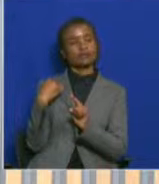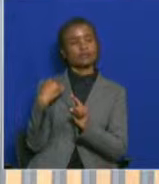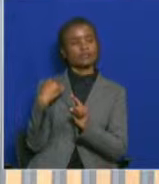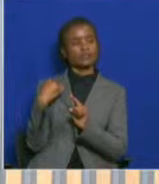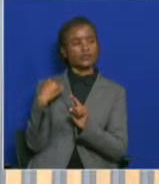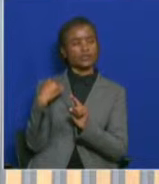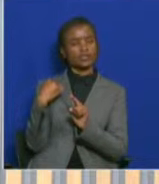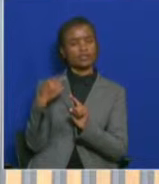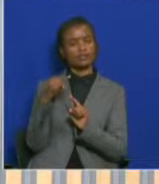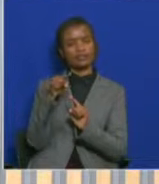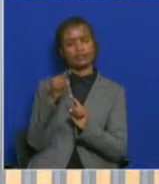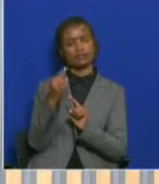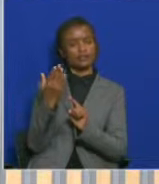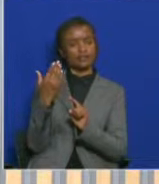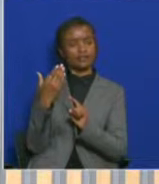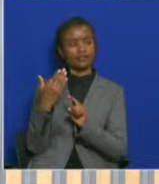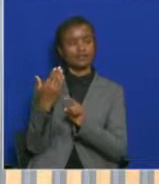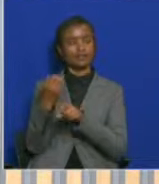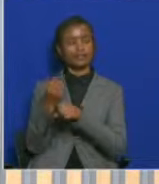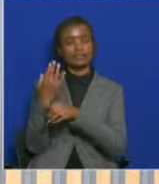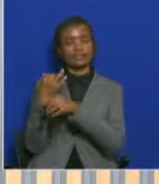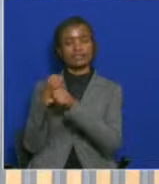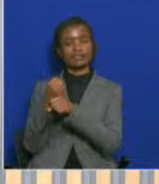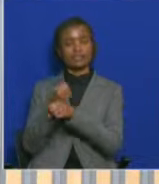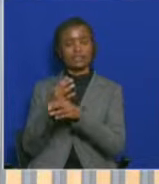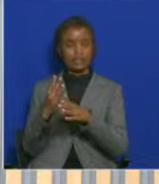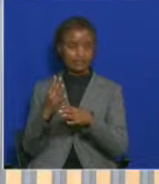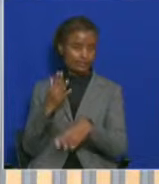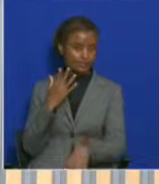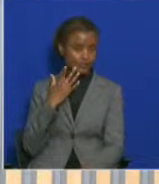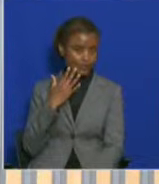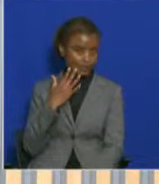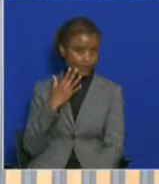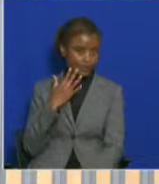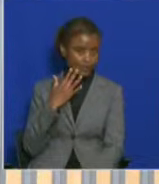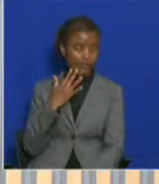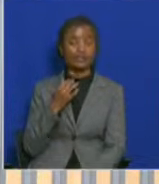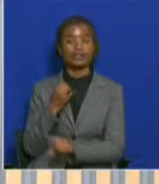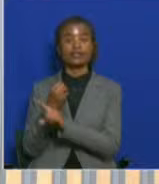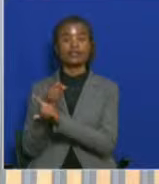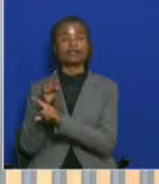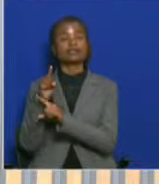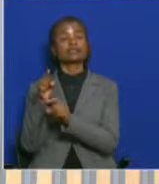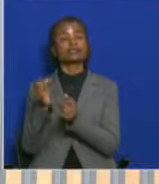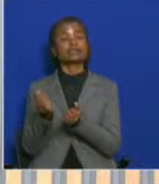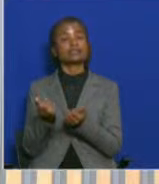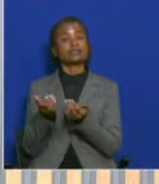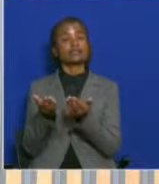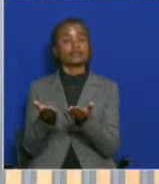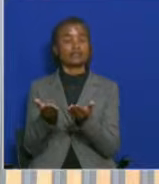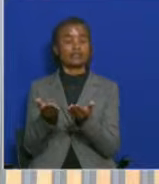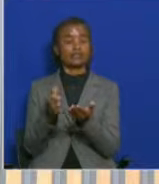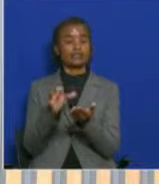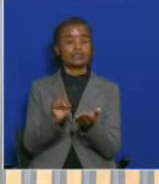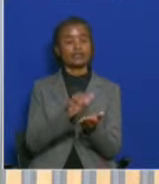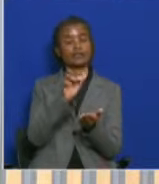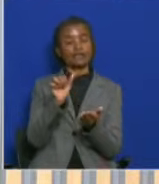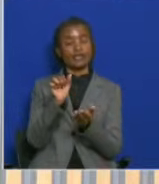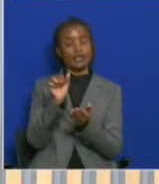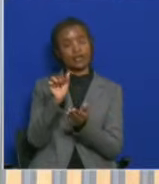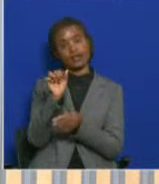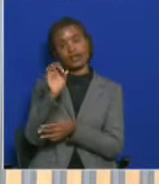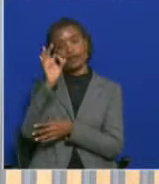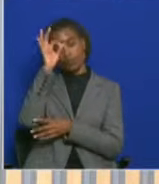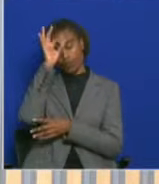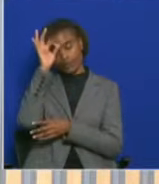the Major General and say it's a service, singular. It's a South African Police Service. It's never